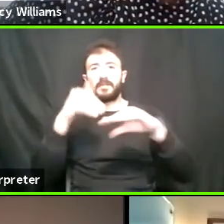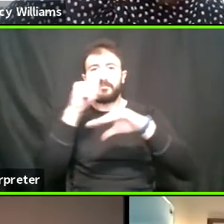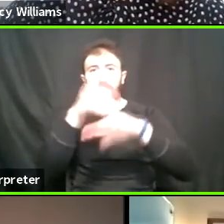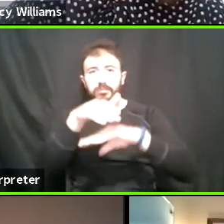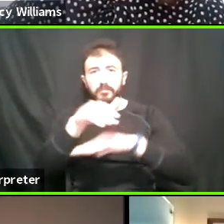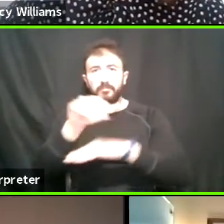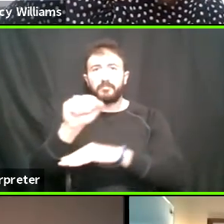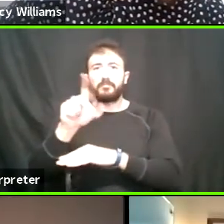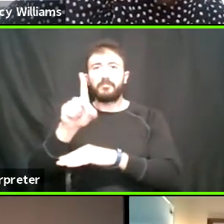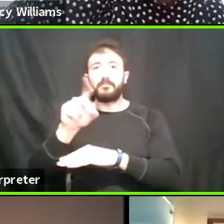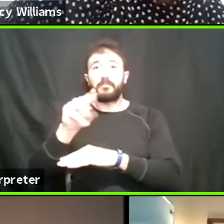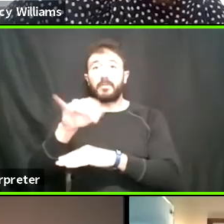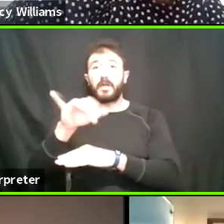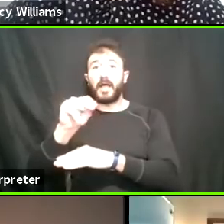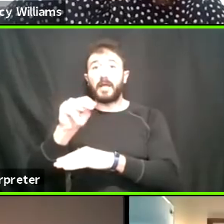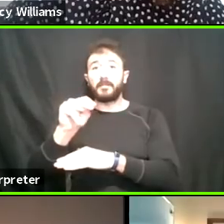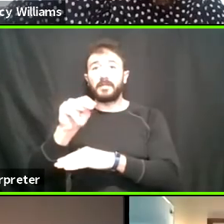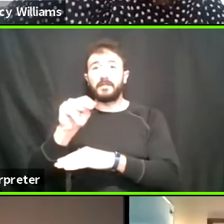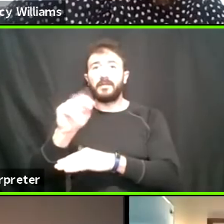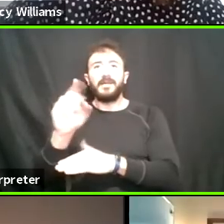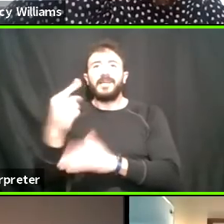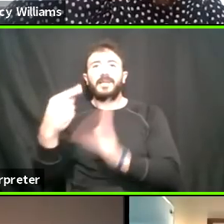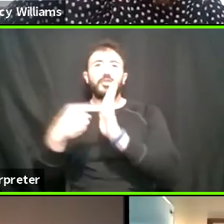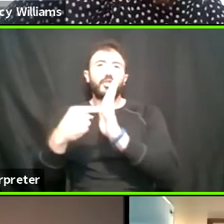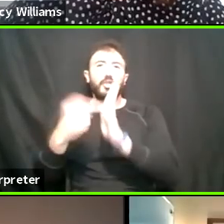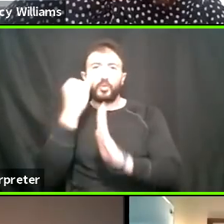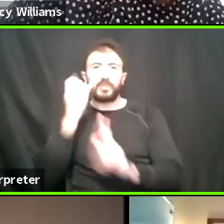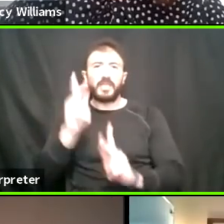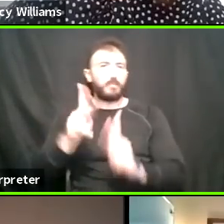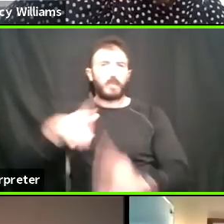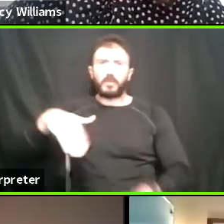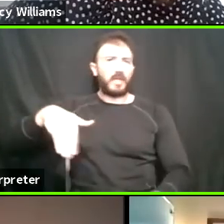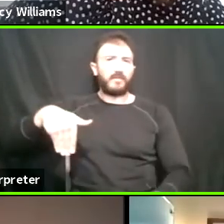completed the health check. So as long as you've completed it, they will know